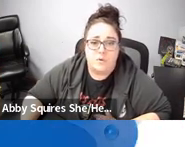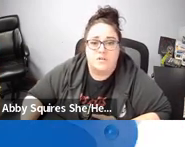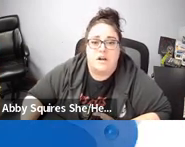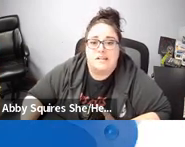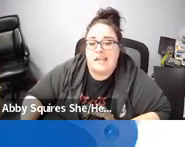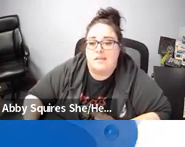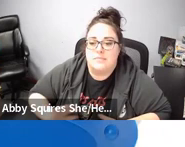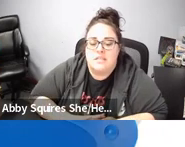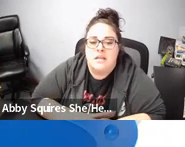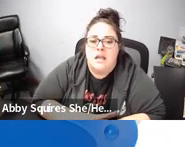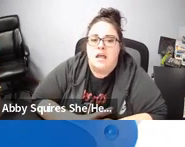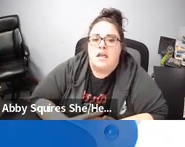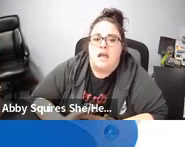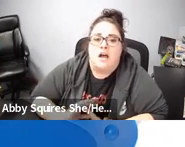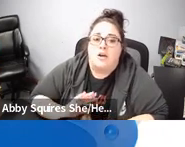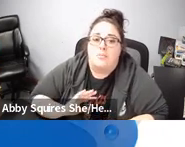So card games.